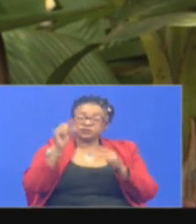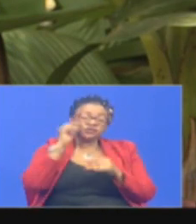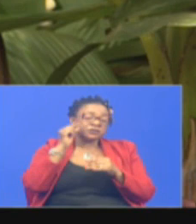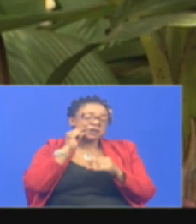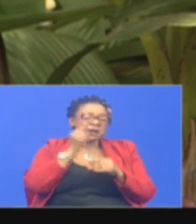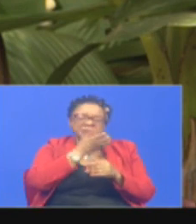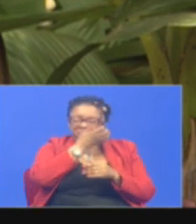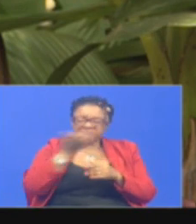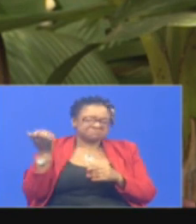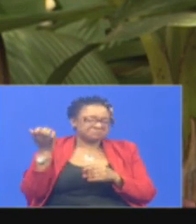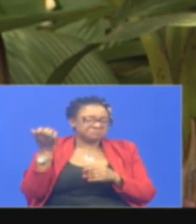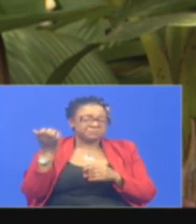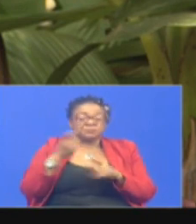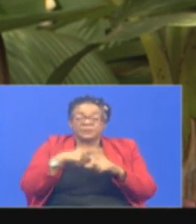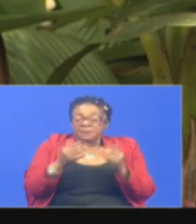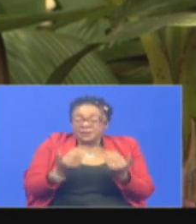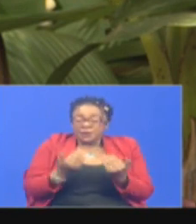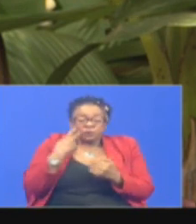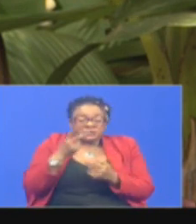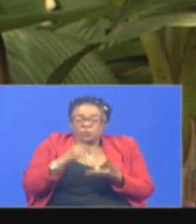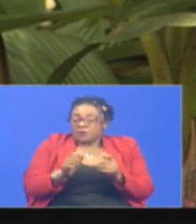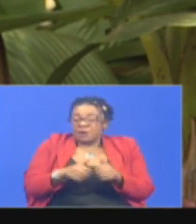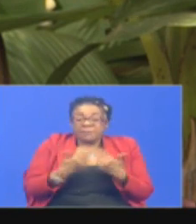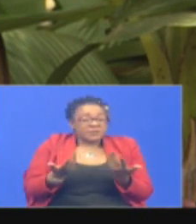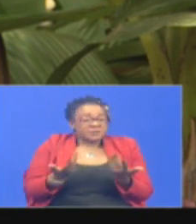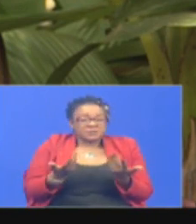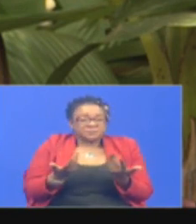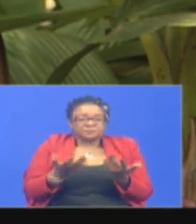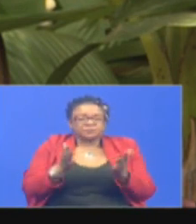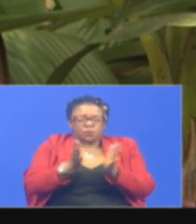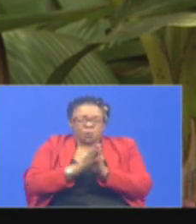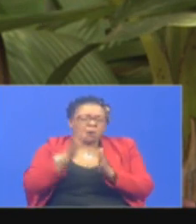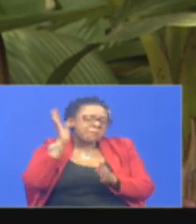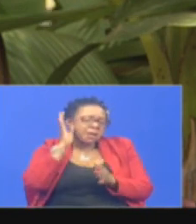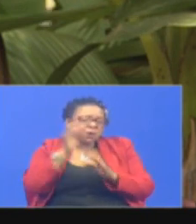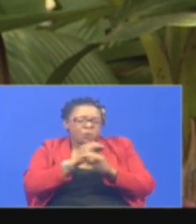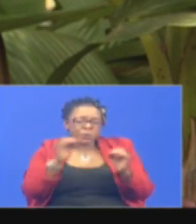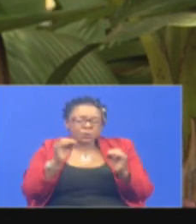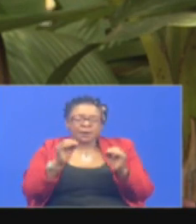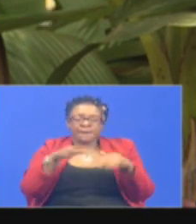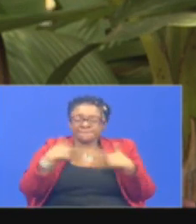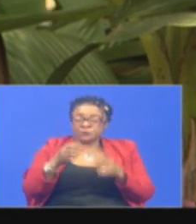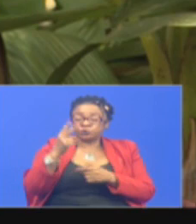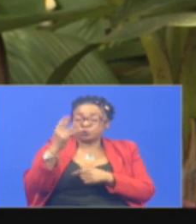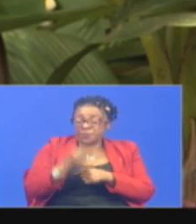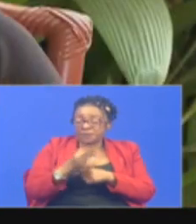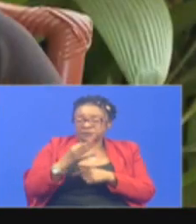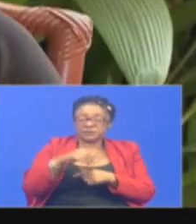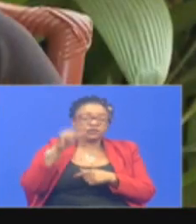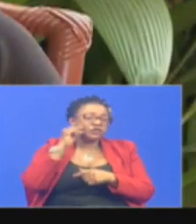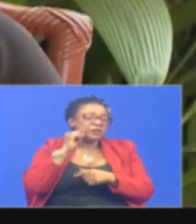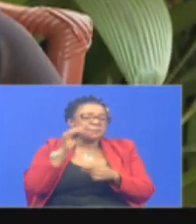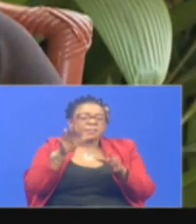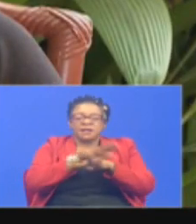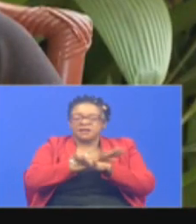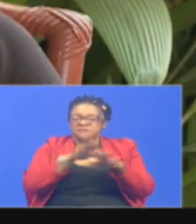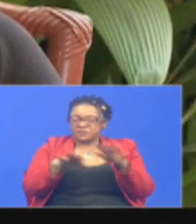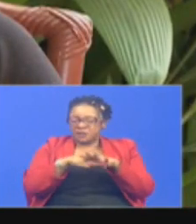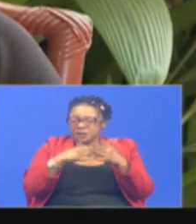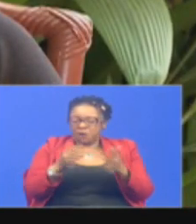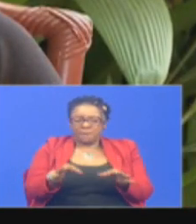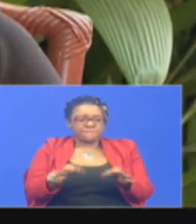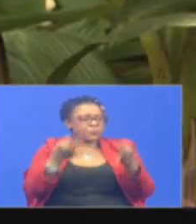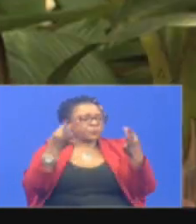ignored. But now look at what has happened. With the disobedience on the two-thirds gender rule, everything began to unravel. The